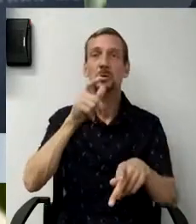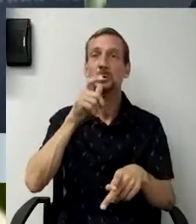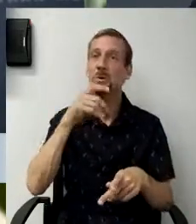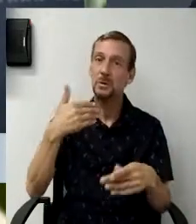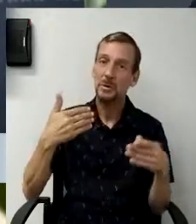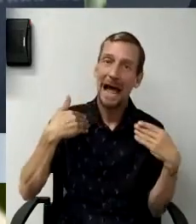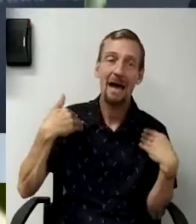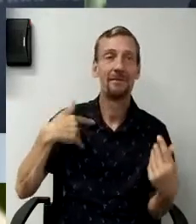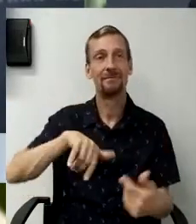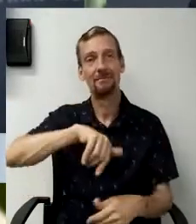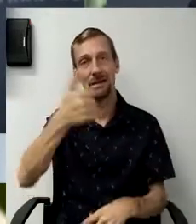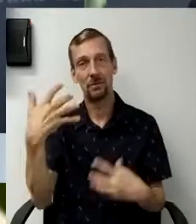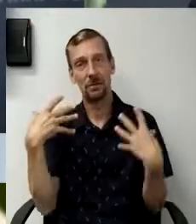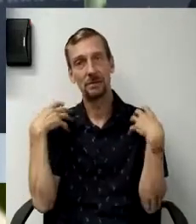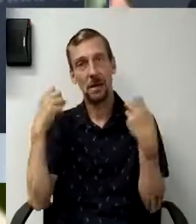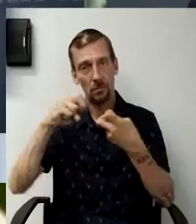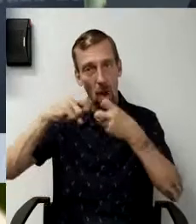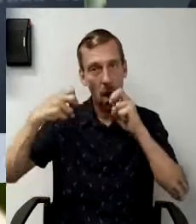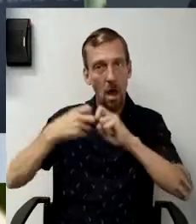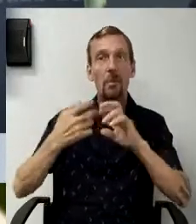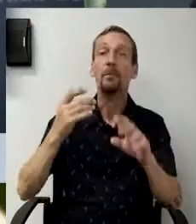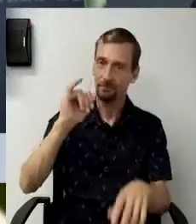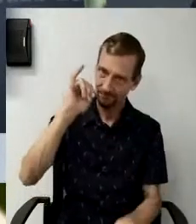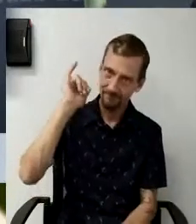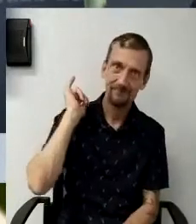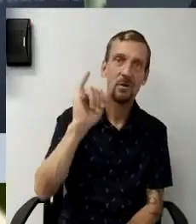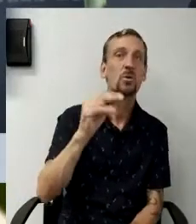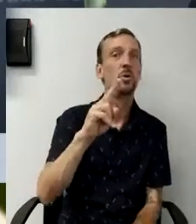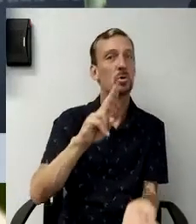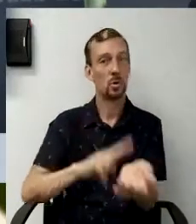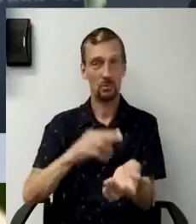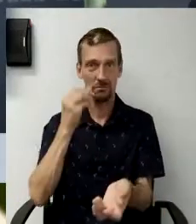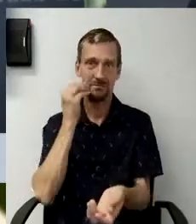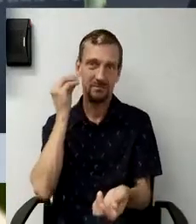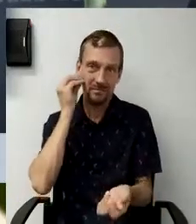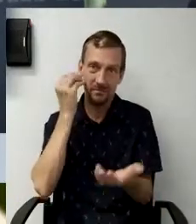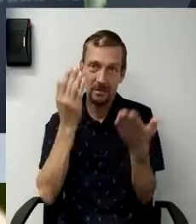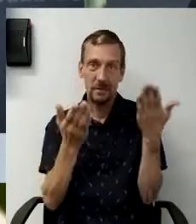have underlying health conditions, those are in nursing homes.